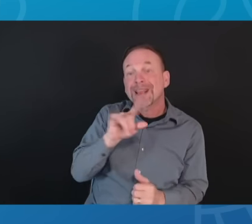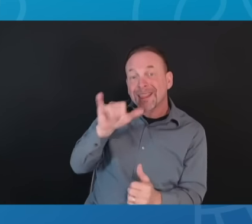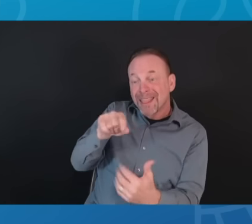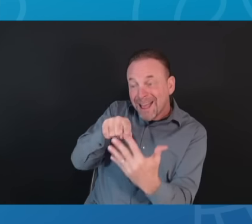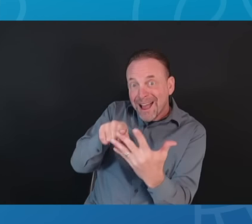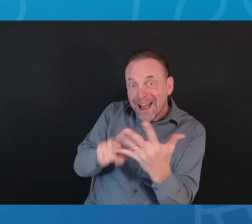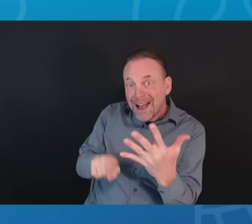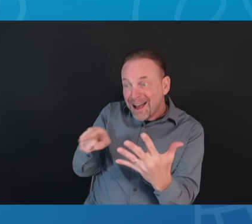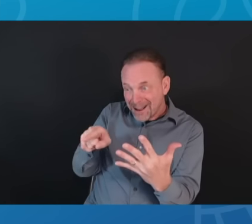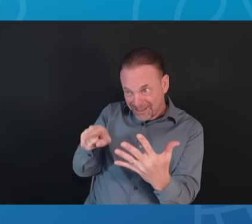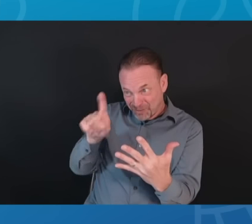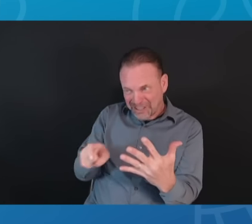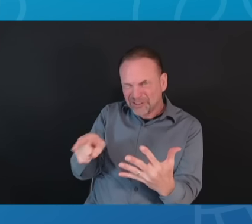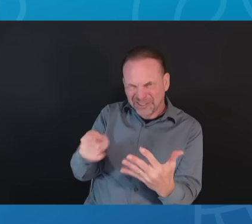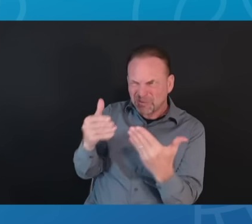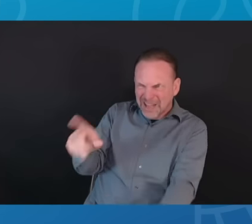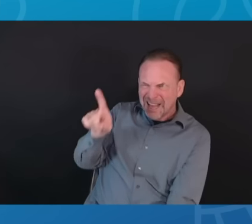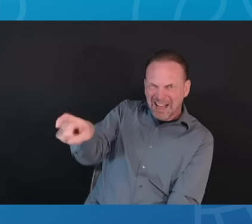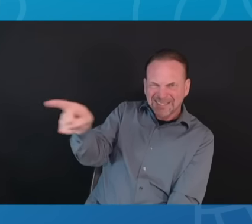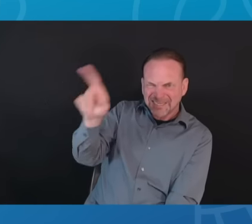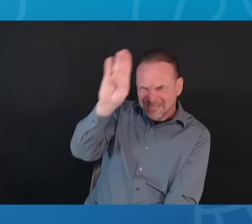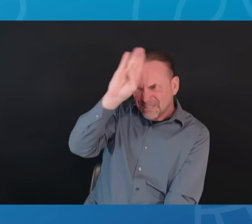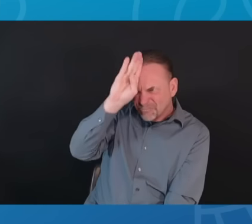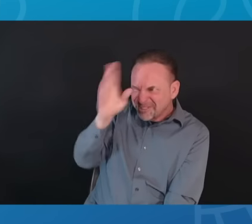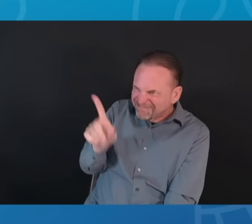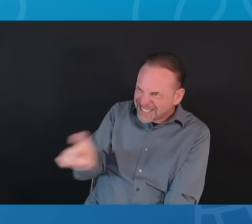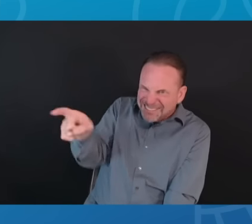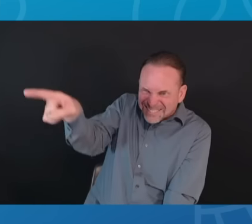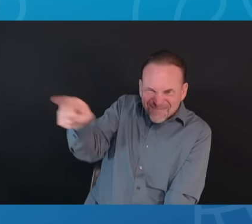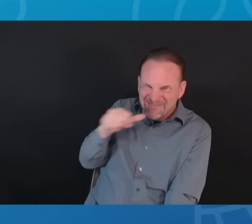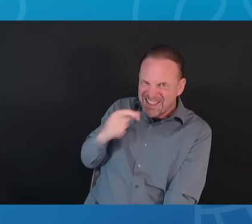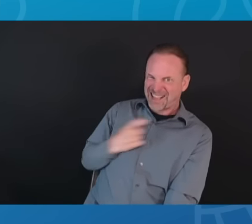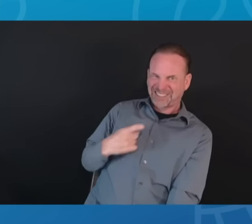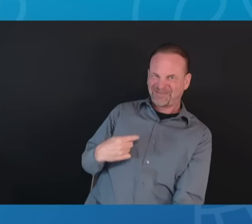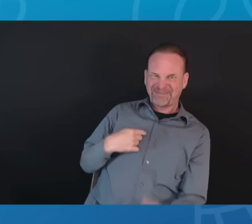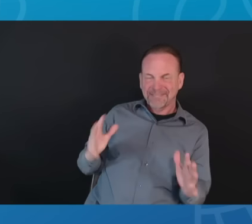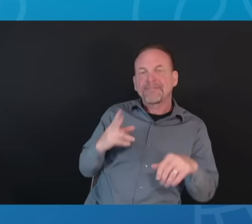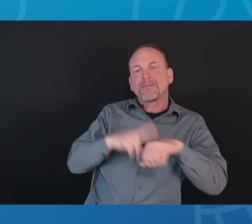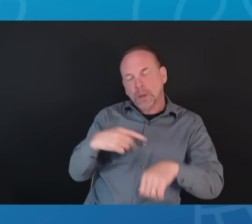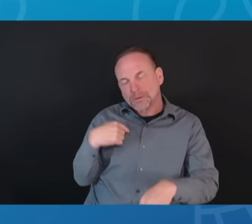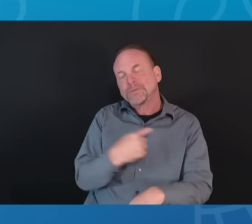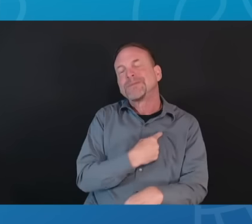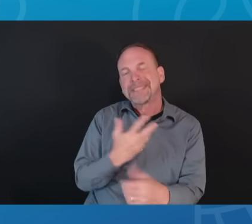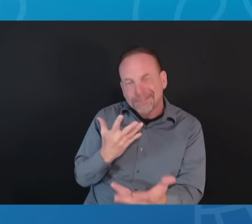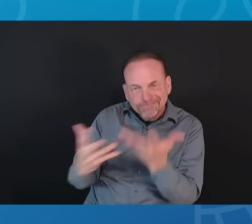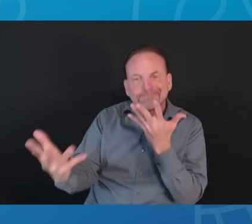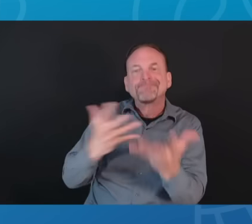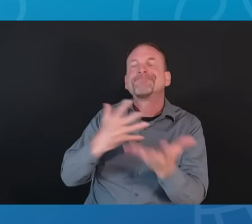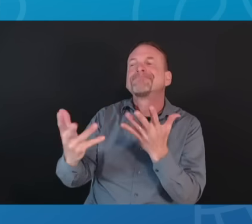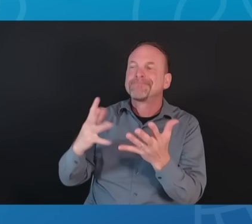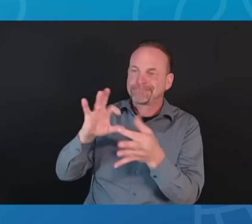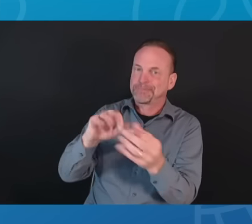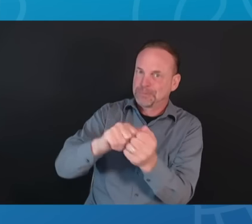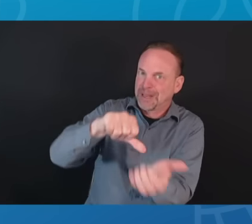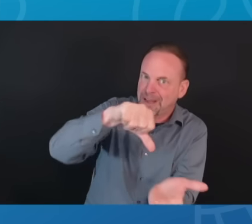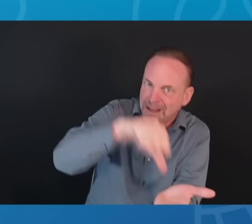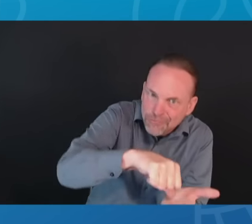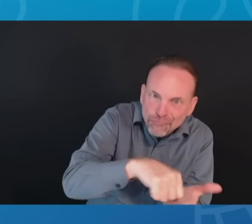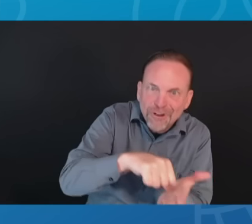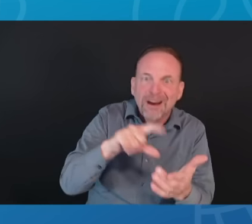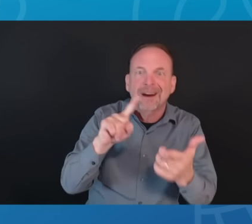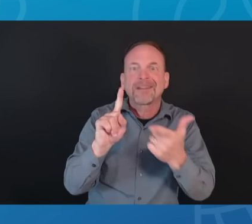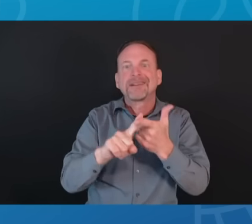that, of course, we continue to be concerned about the presence of Iran-backed militias inside Iraq.